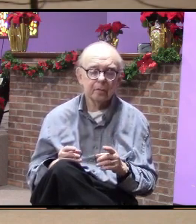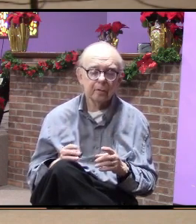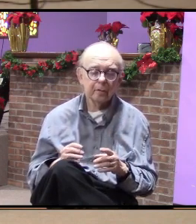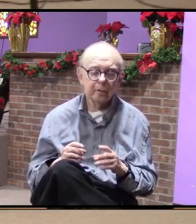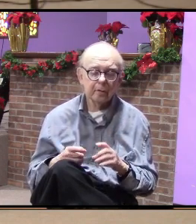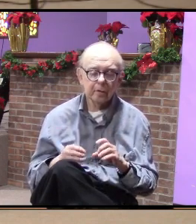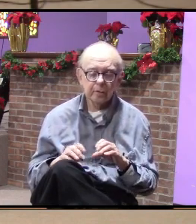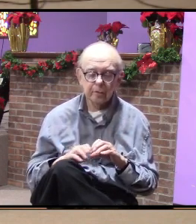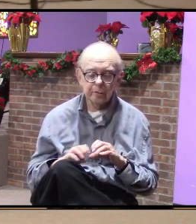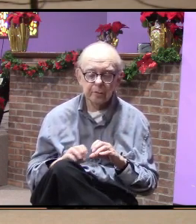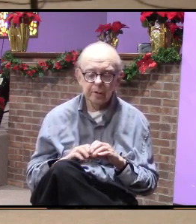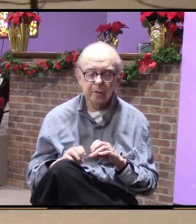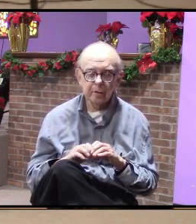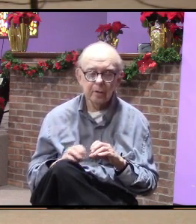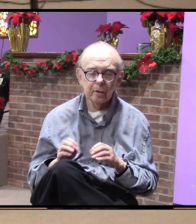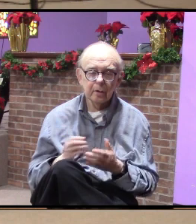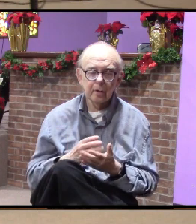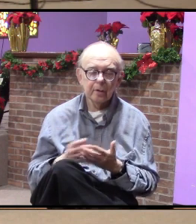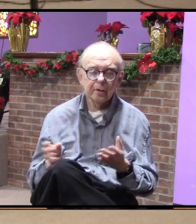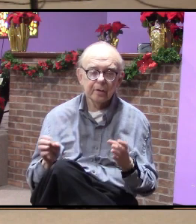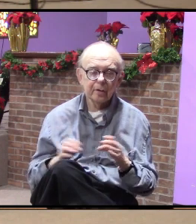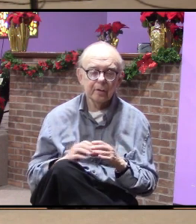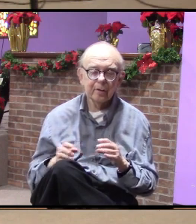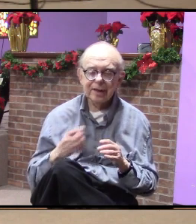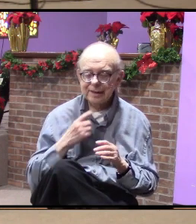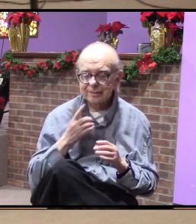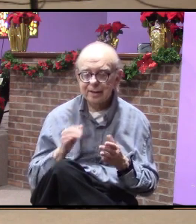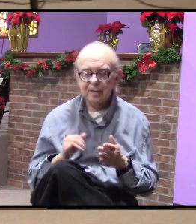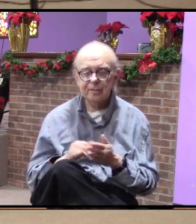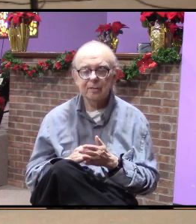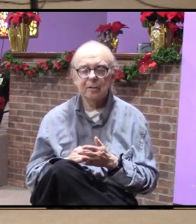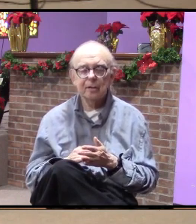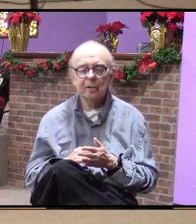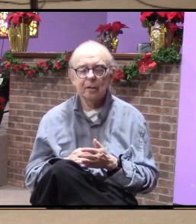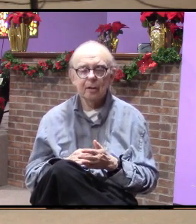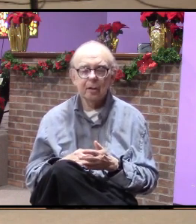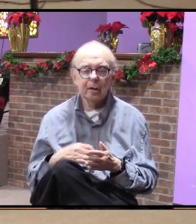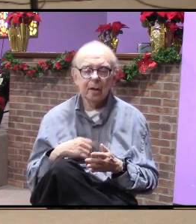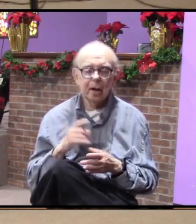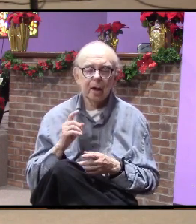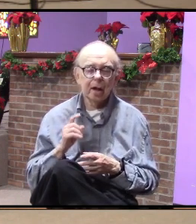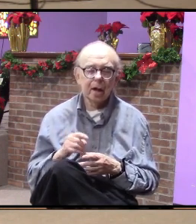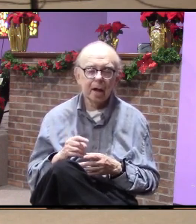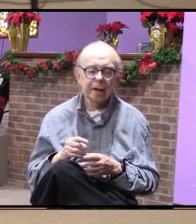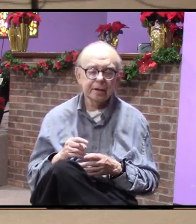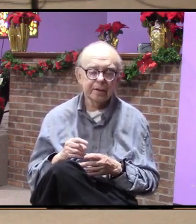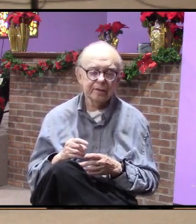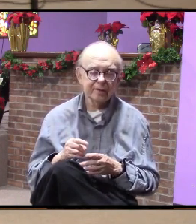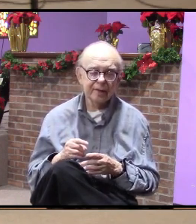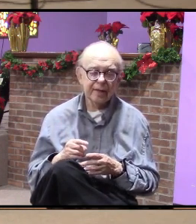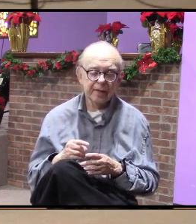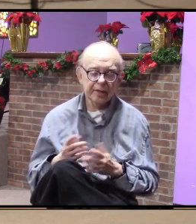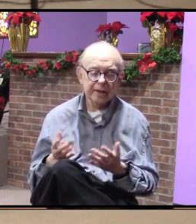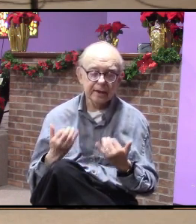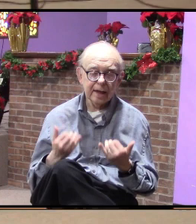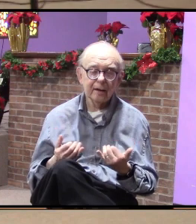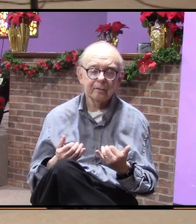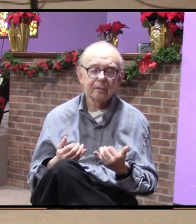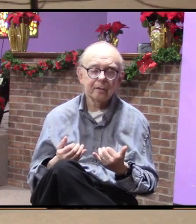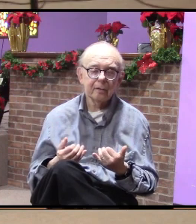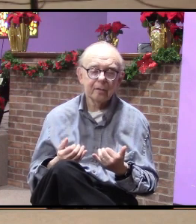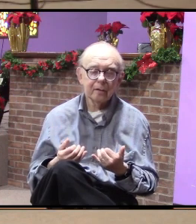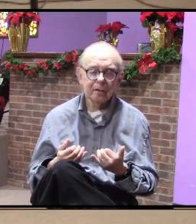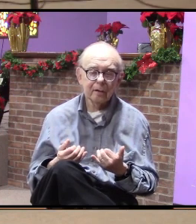somebody sends an email that says, I need this fixed right now. Right?